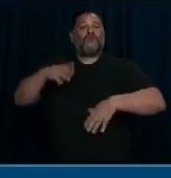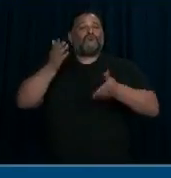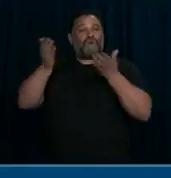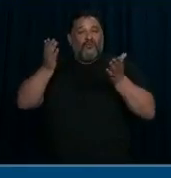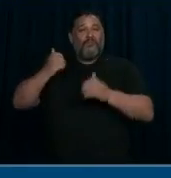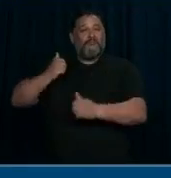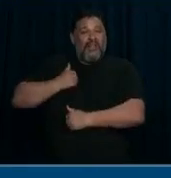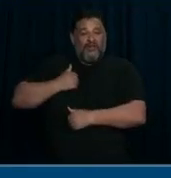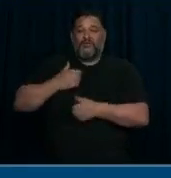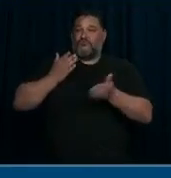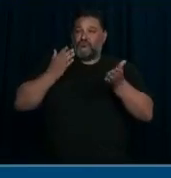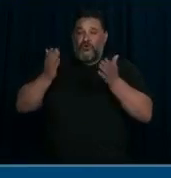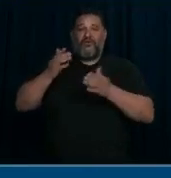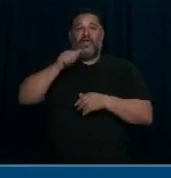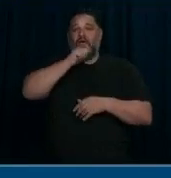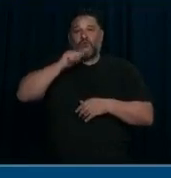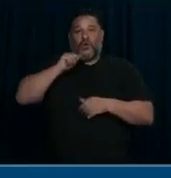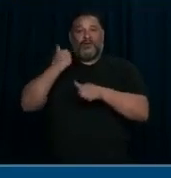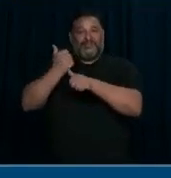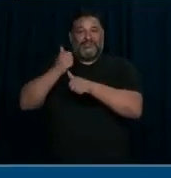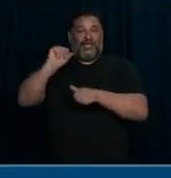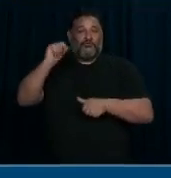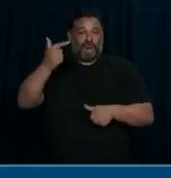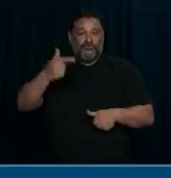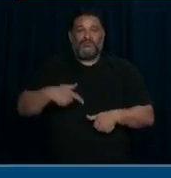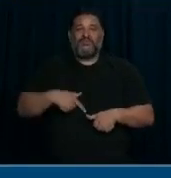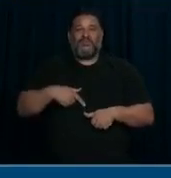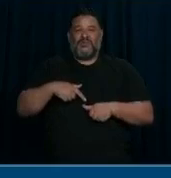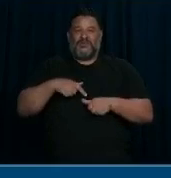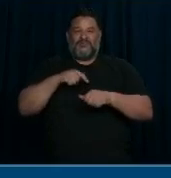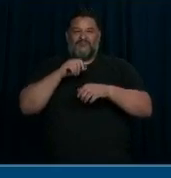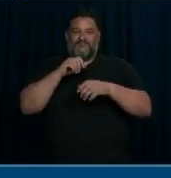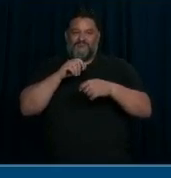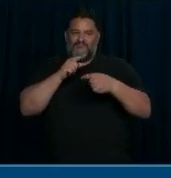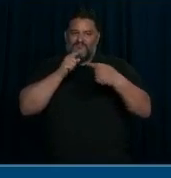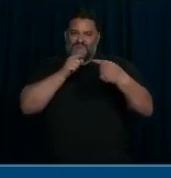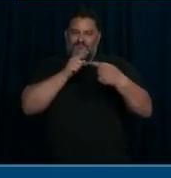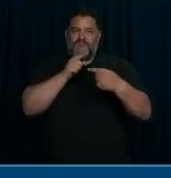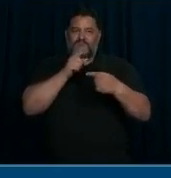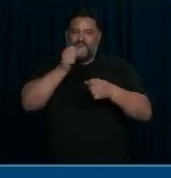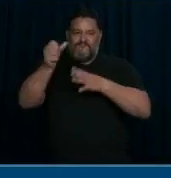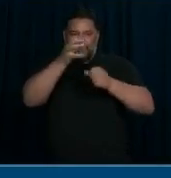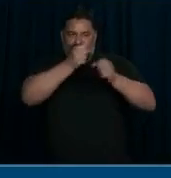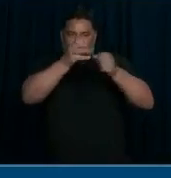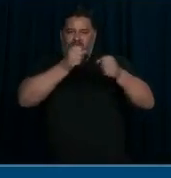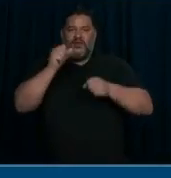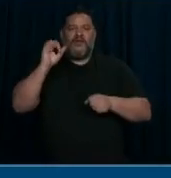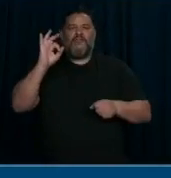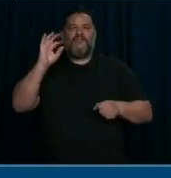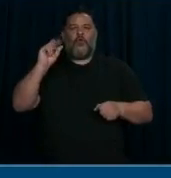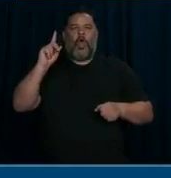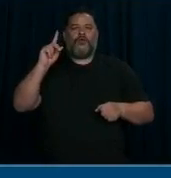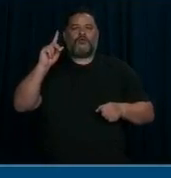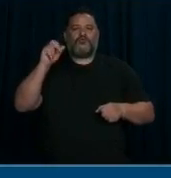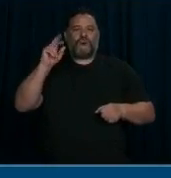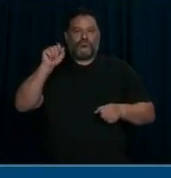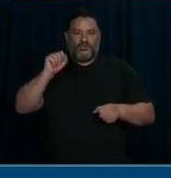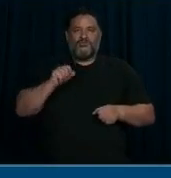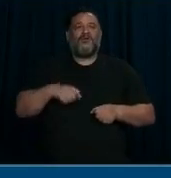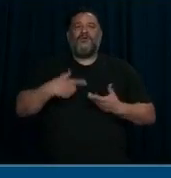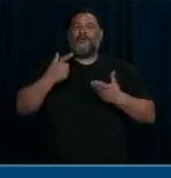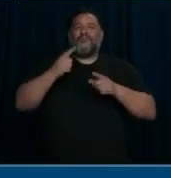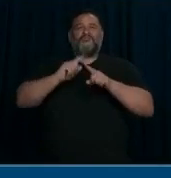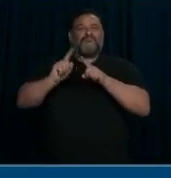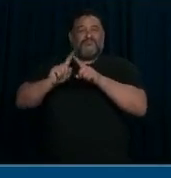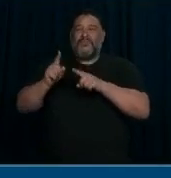serving as Arizona Assistant Attorney General, taking on fraudsters, or whether it was building a business that created thousands of jobs, I've done